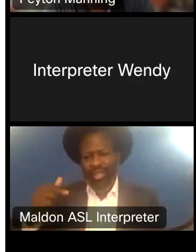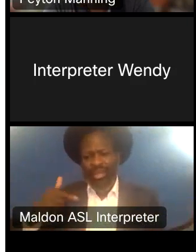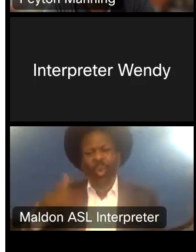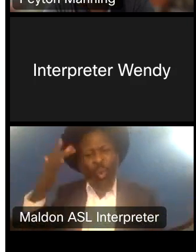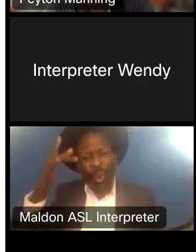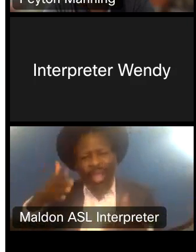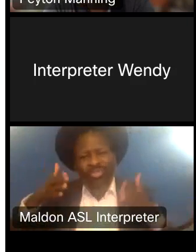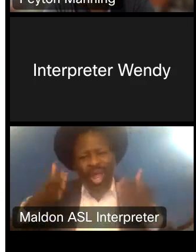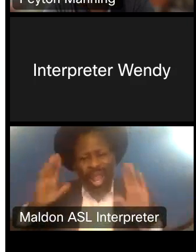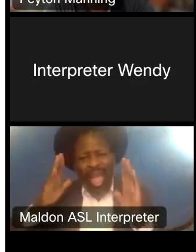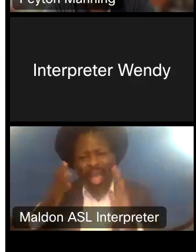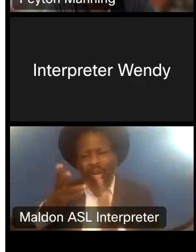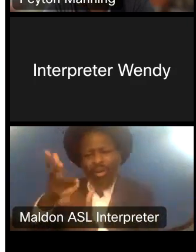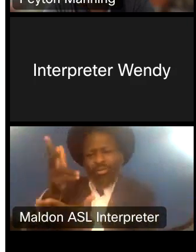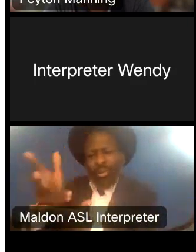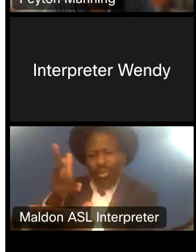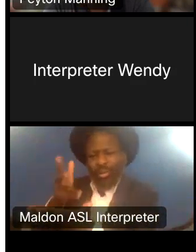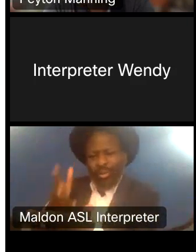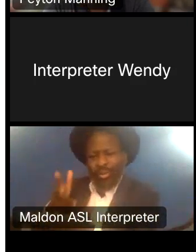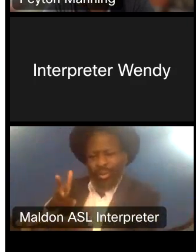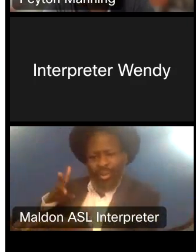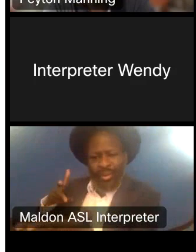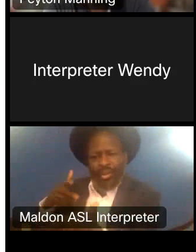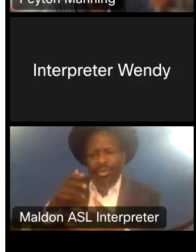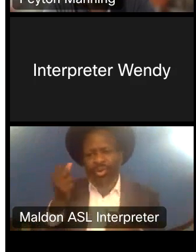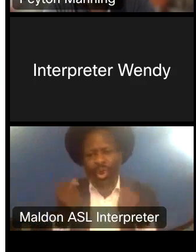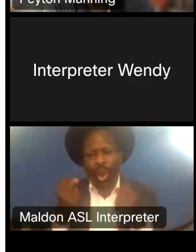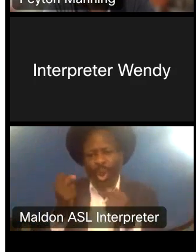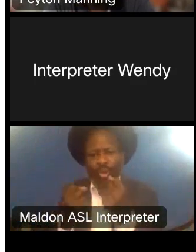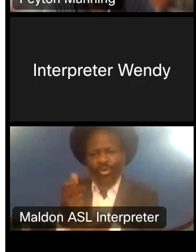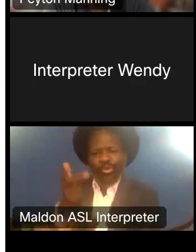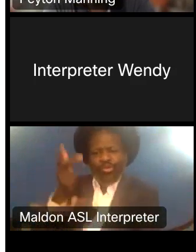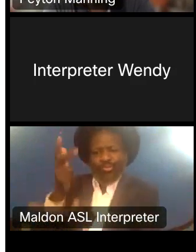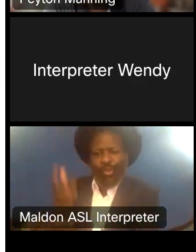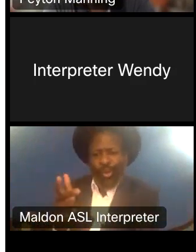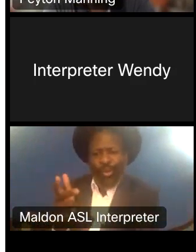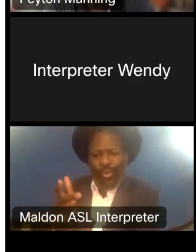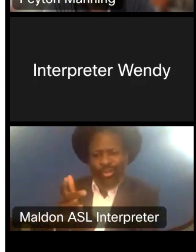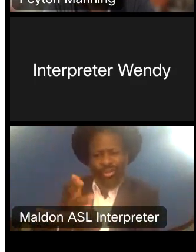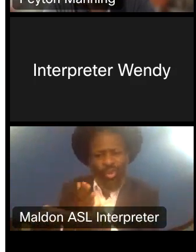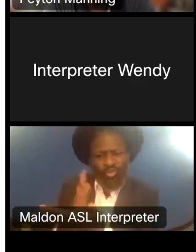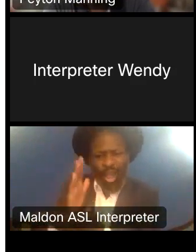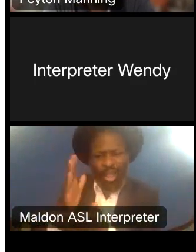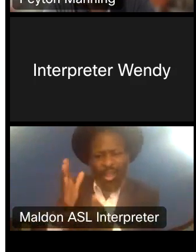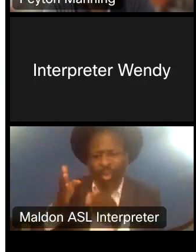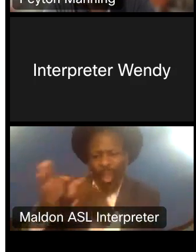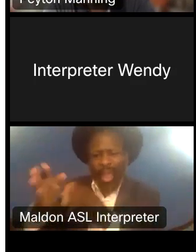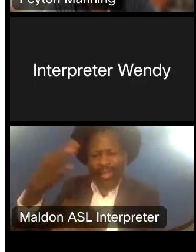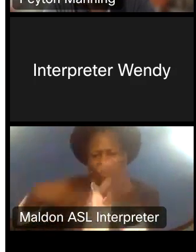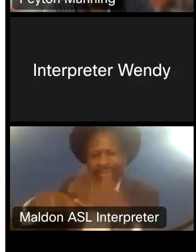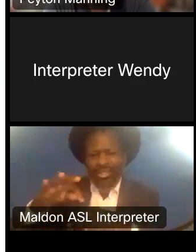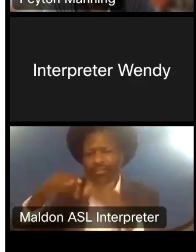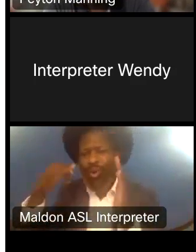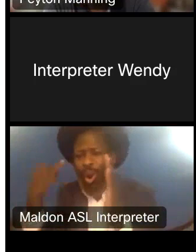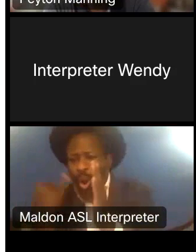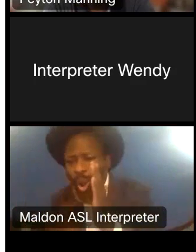cars in that right-of-way? This is just a random parking lot rather than benches, art, cycle